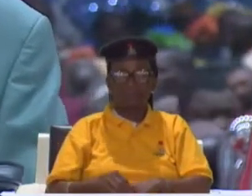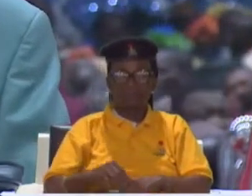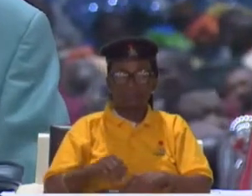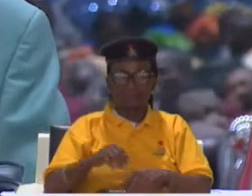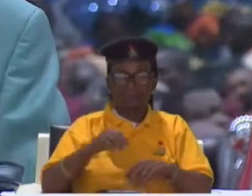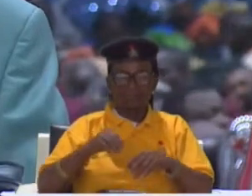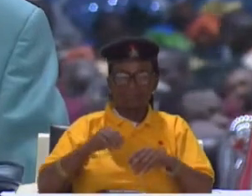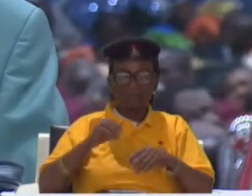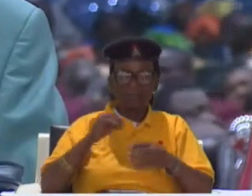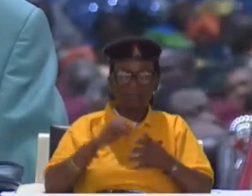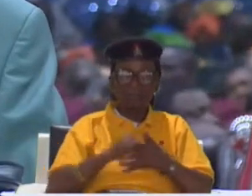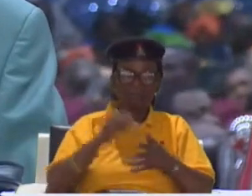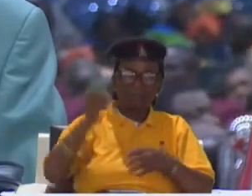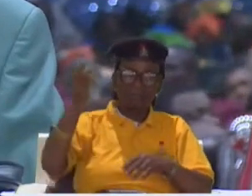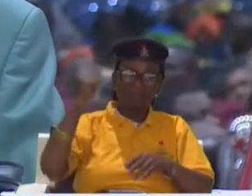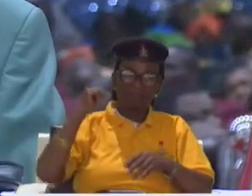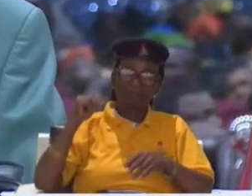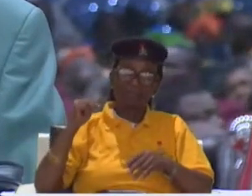It was